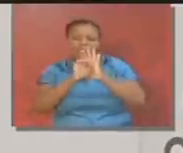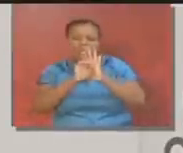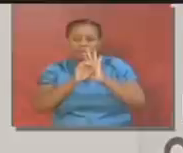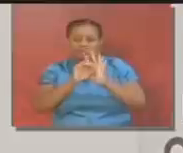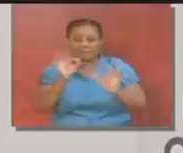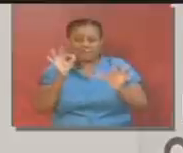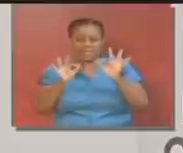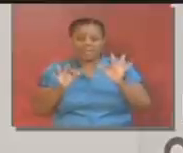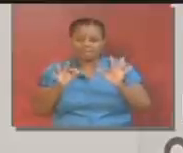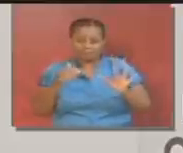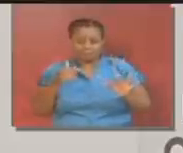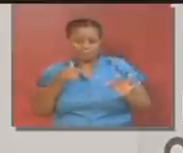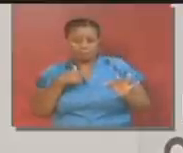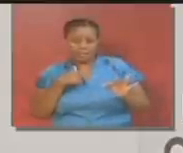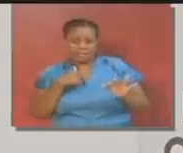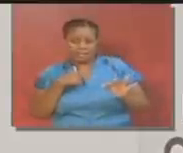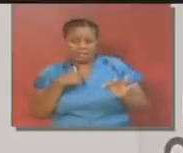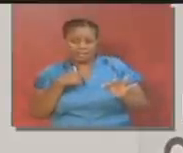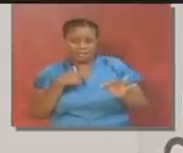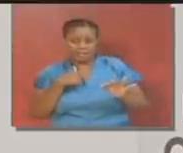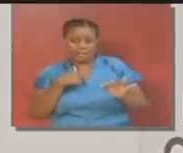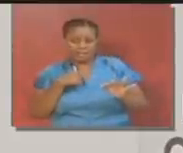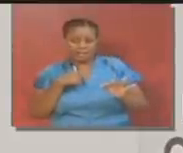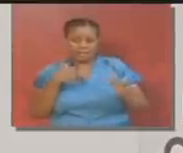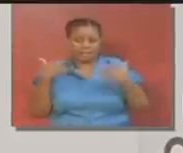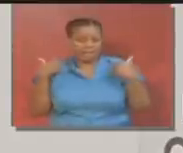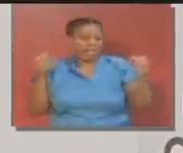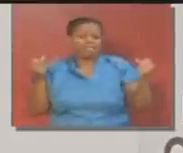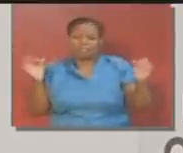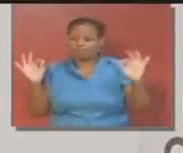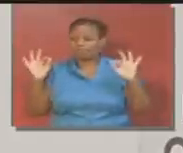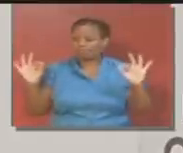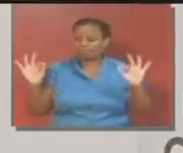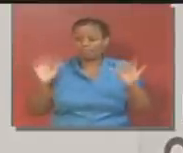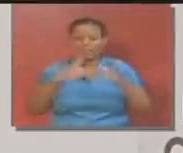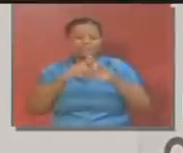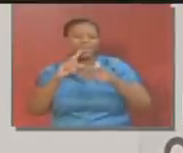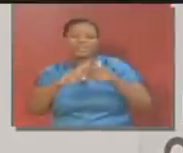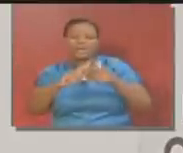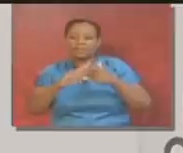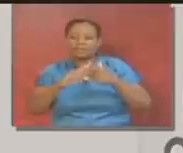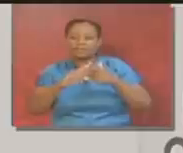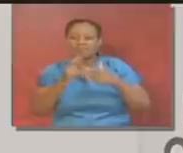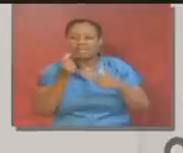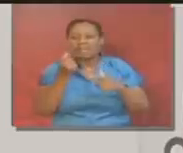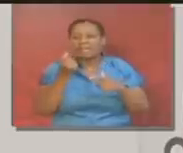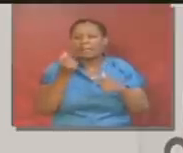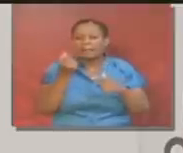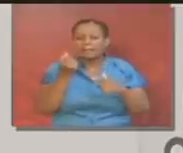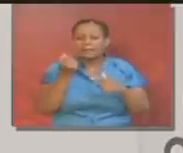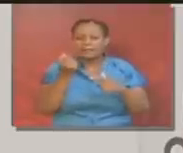gotten mild symptoms and I have my COVID infection, it only lasts for about